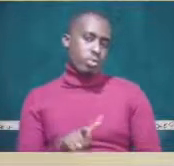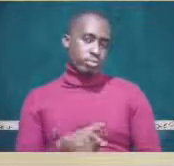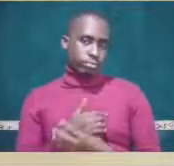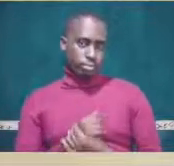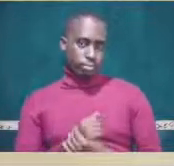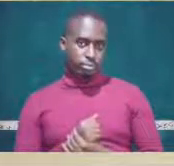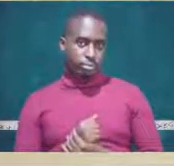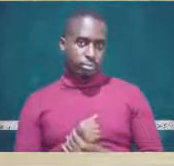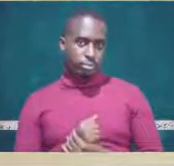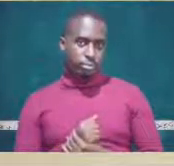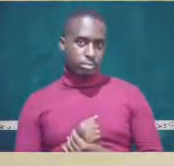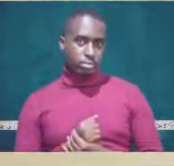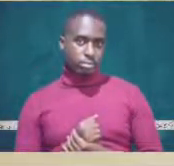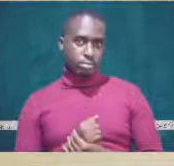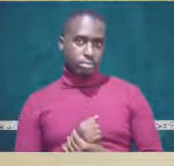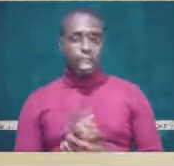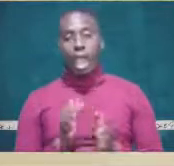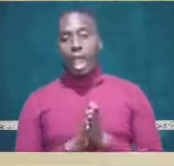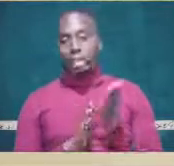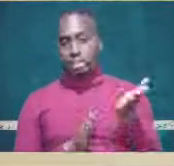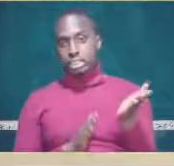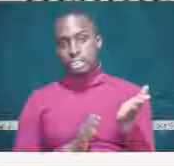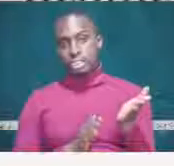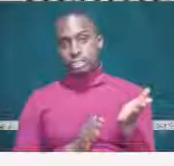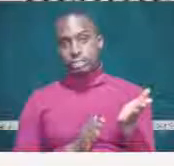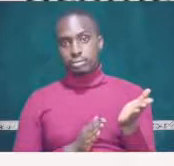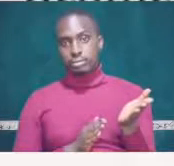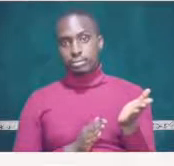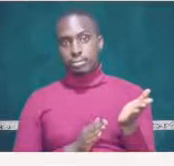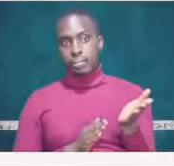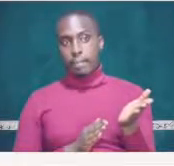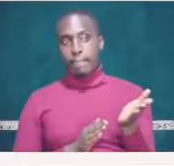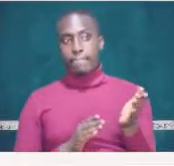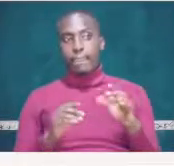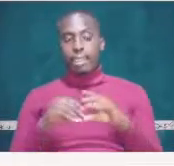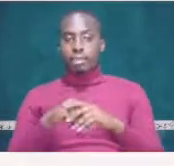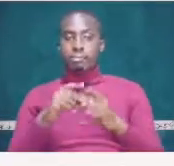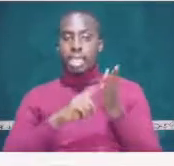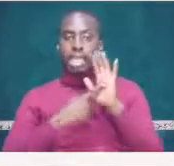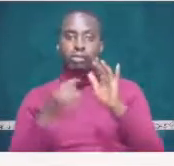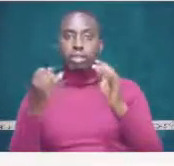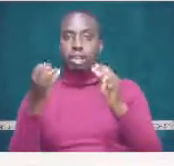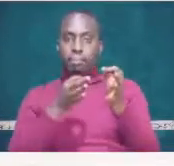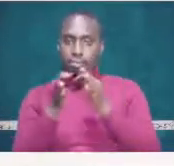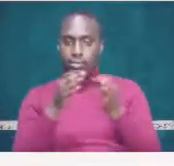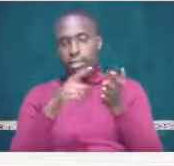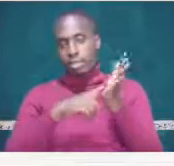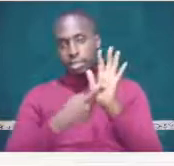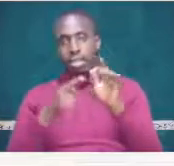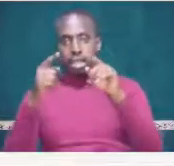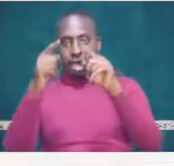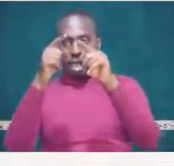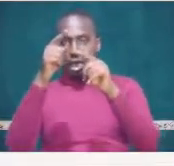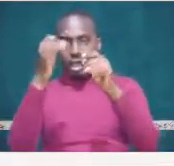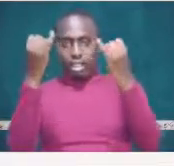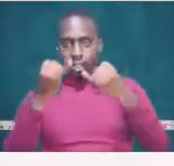low. And this is illustrated by the curve, which explains the speculative motive.